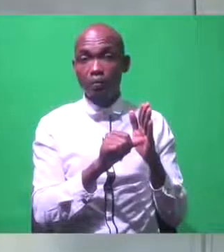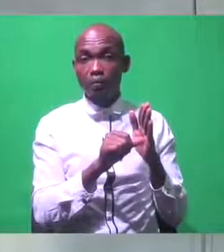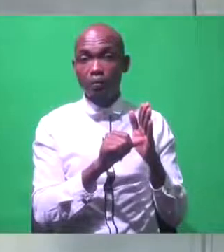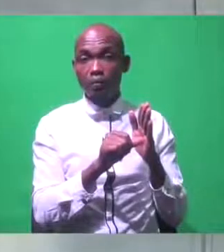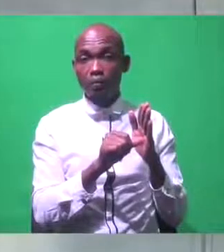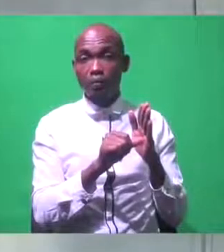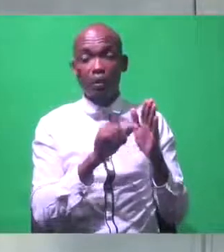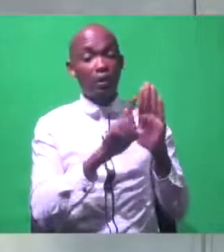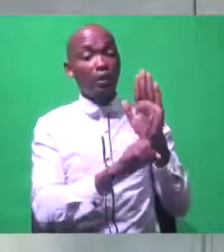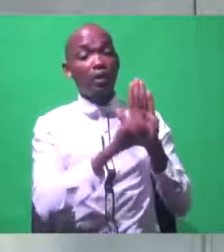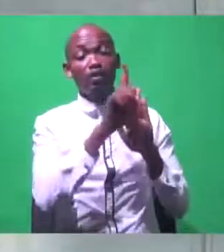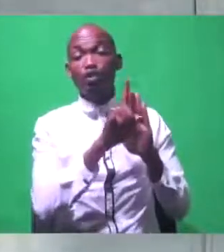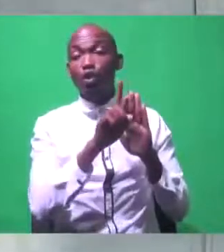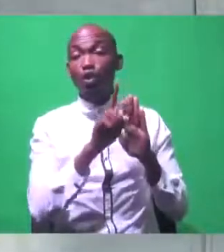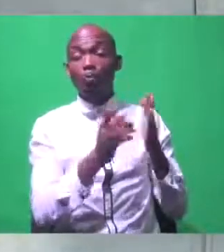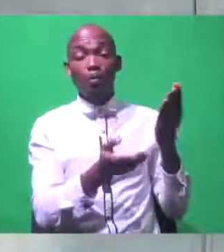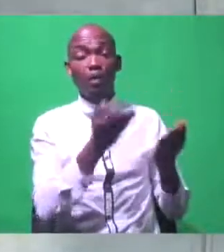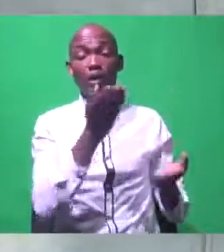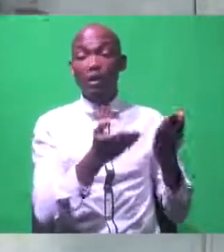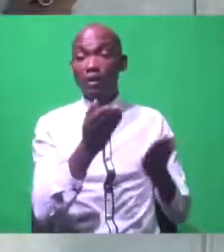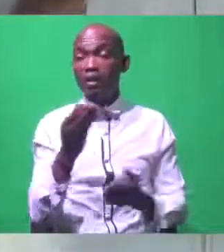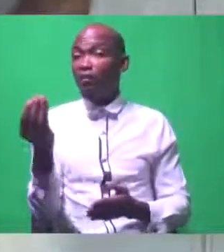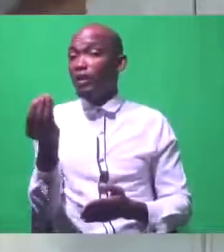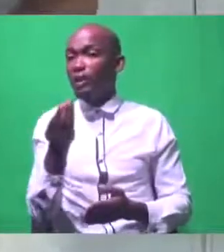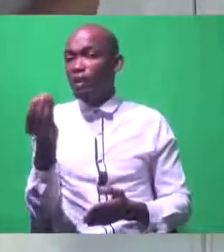at the top level was very few.